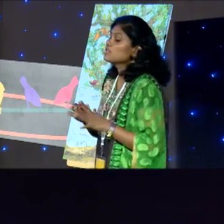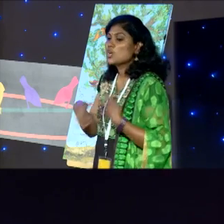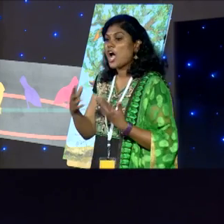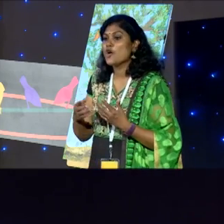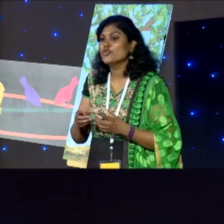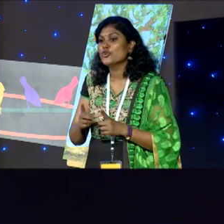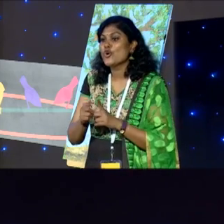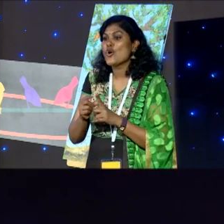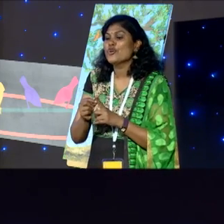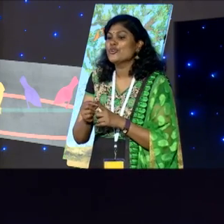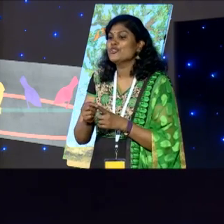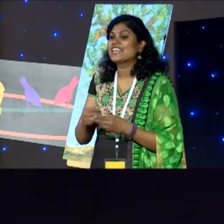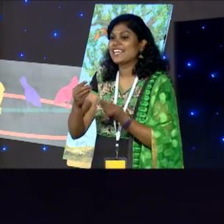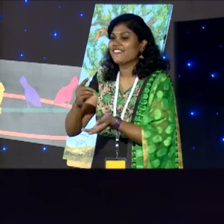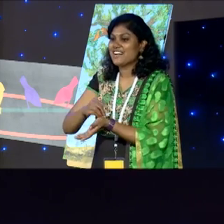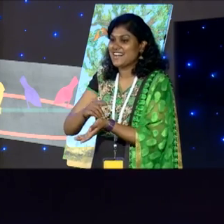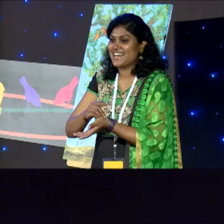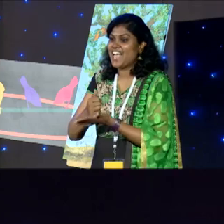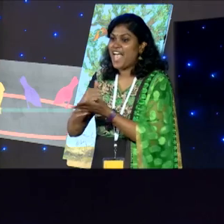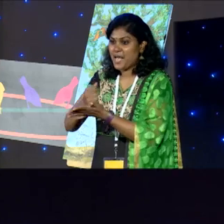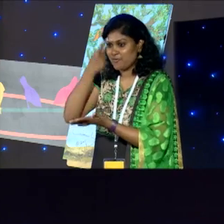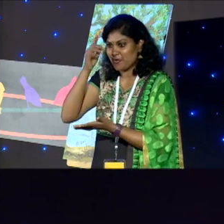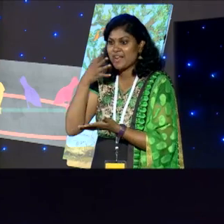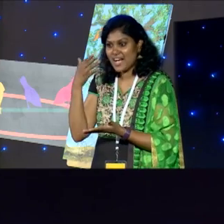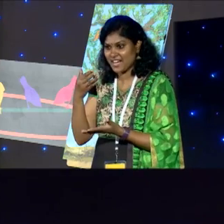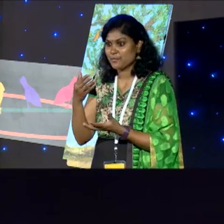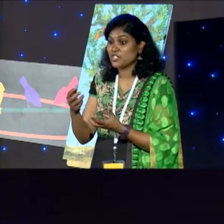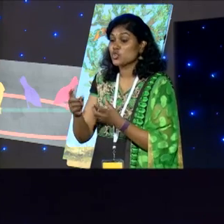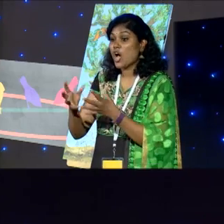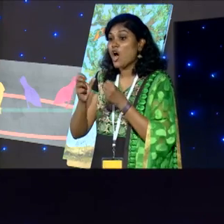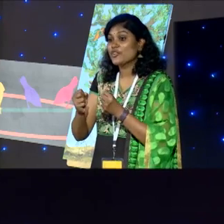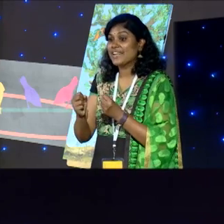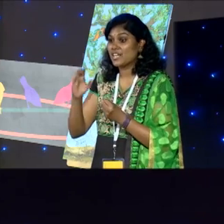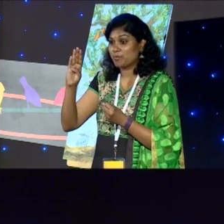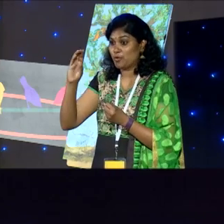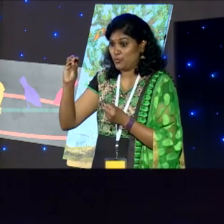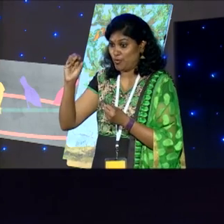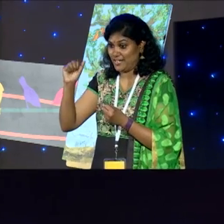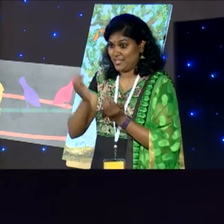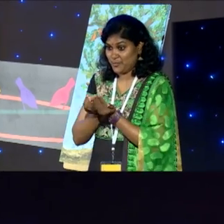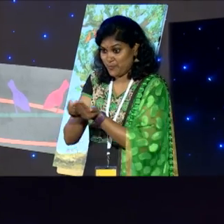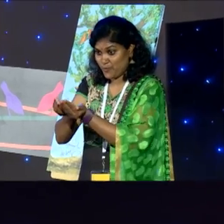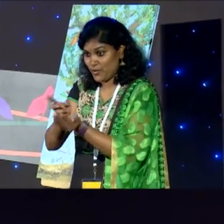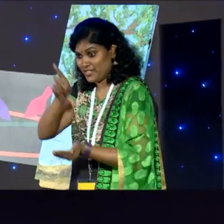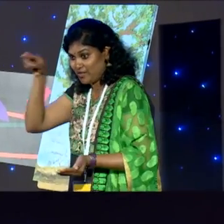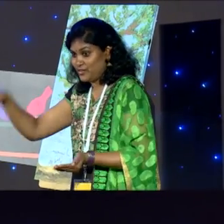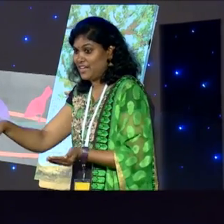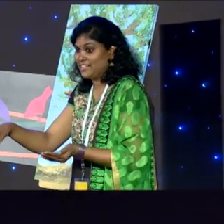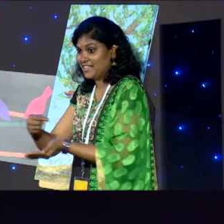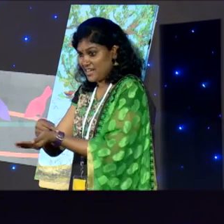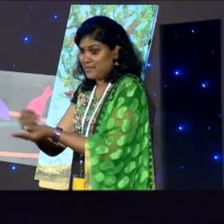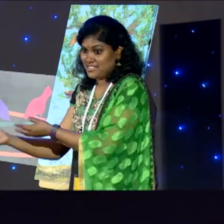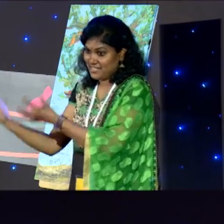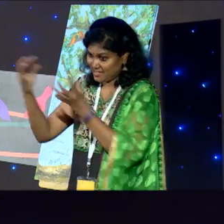or to reach a hospital also is very hard because they have to catch a boat and go down the river for like many hours. So